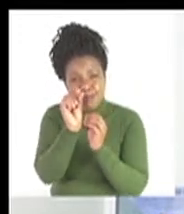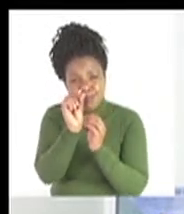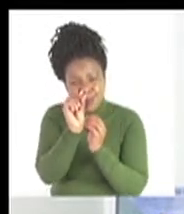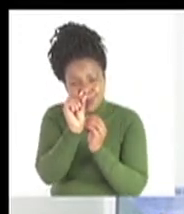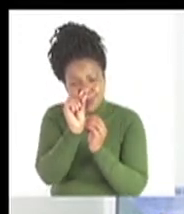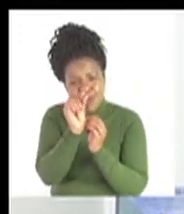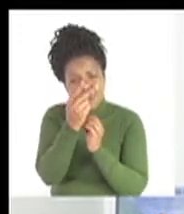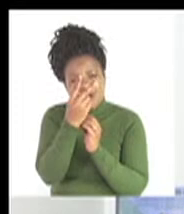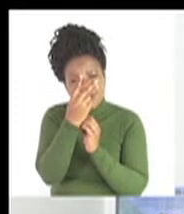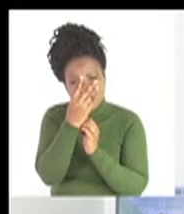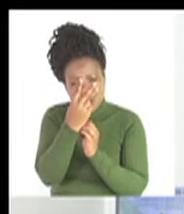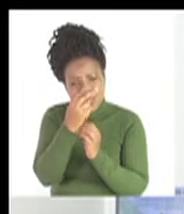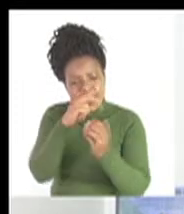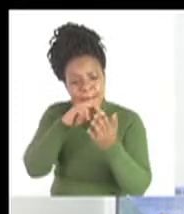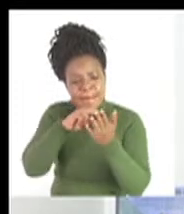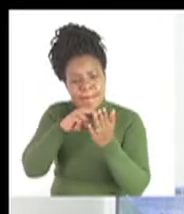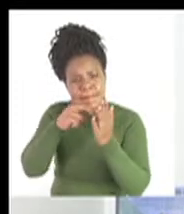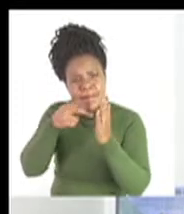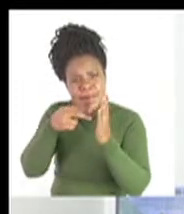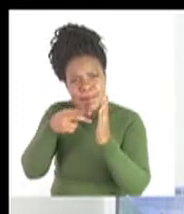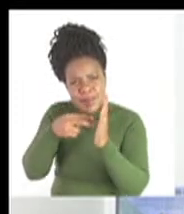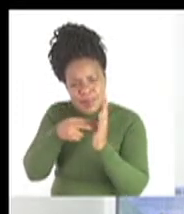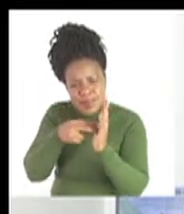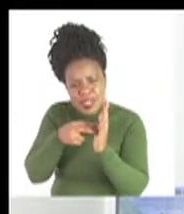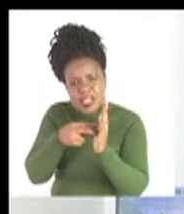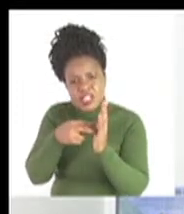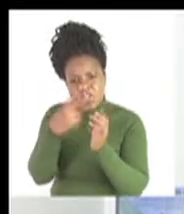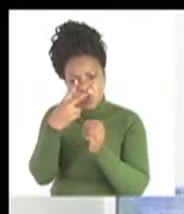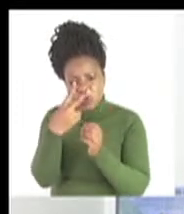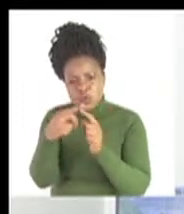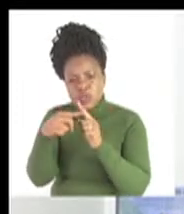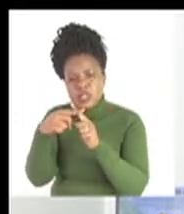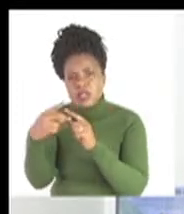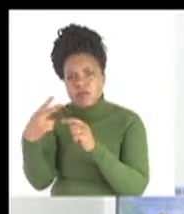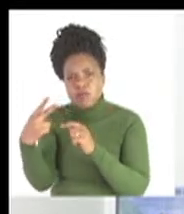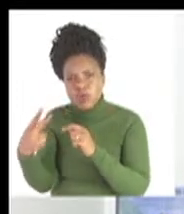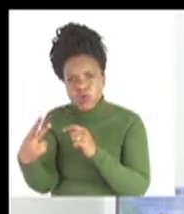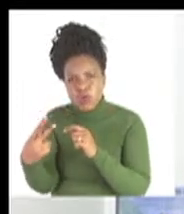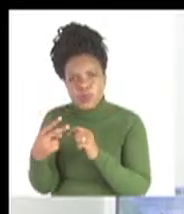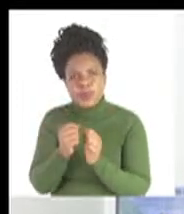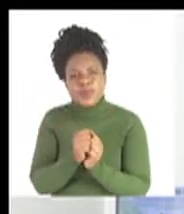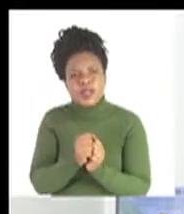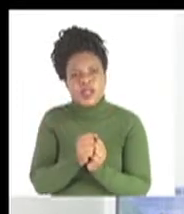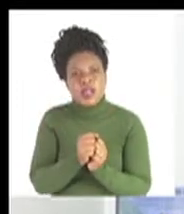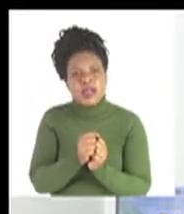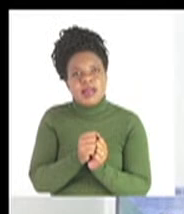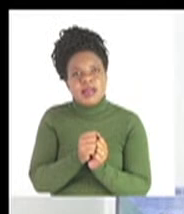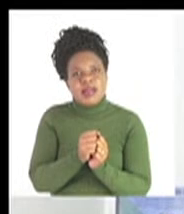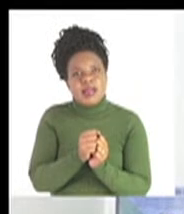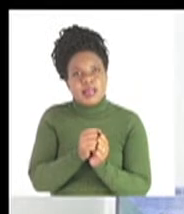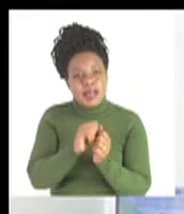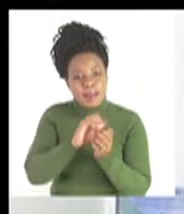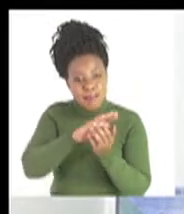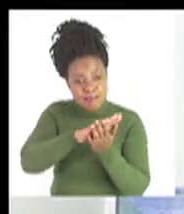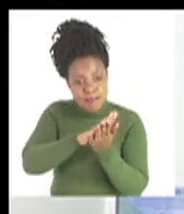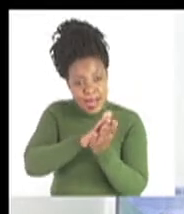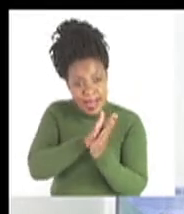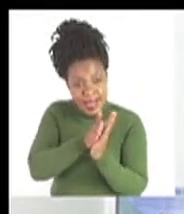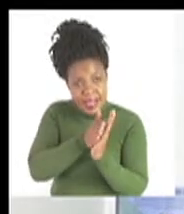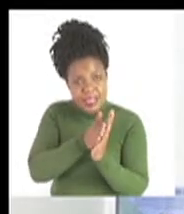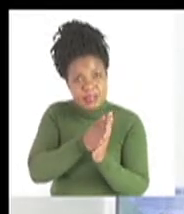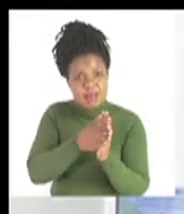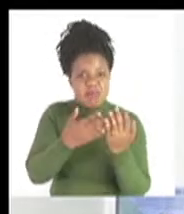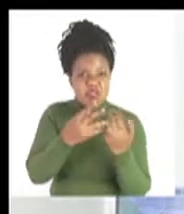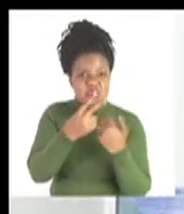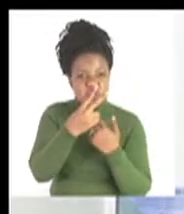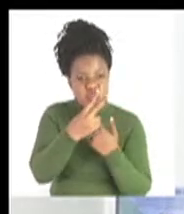we say the power. The number which is there, which is a 2 or a 4, it's called the base.